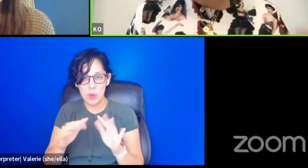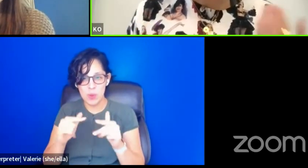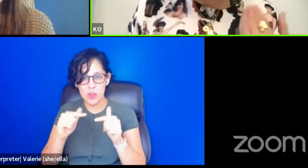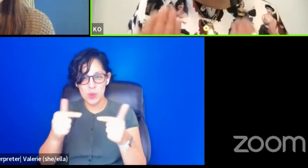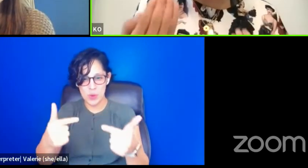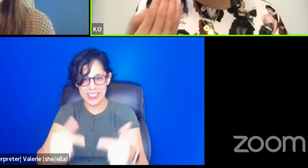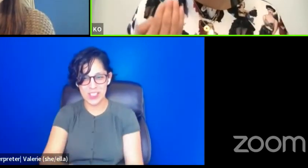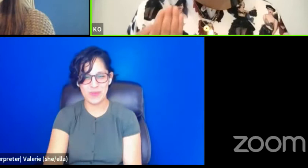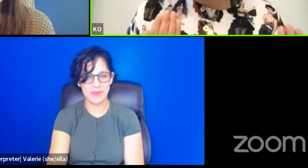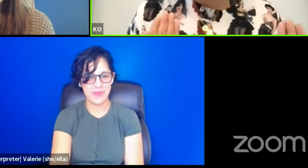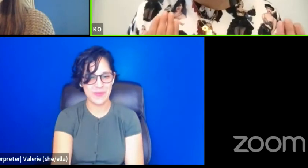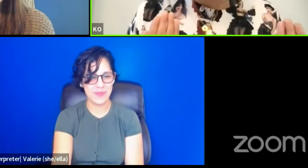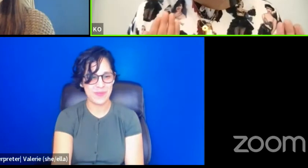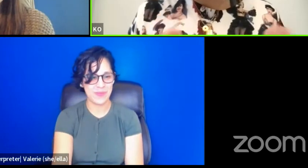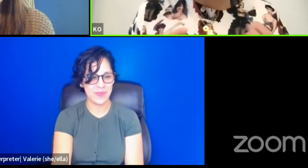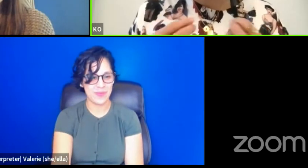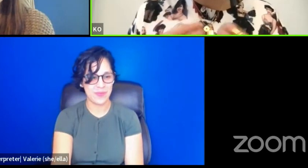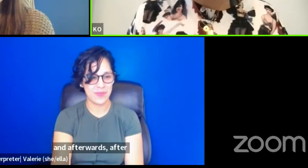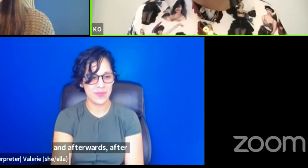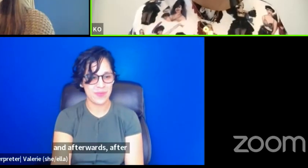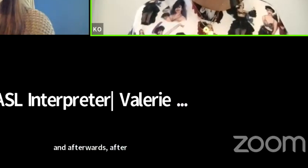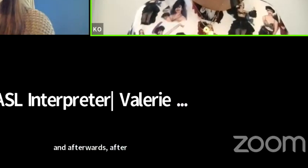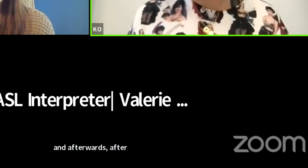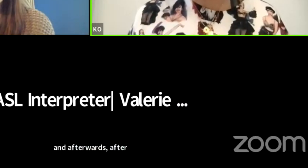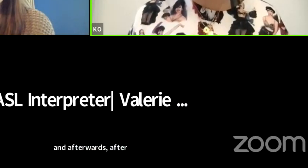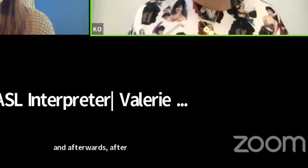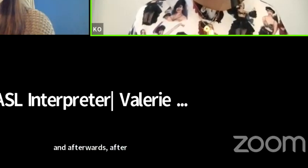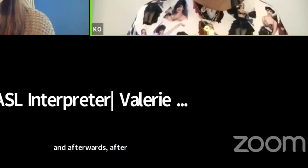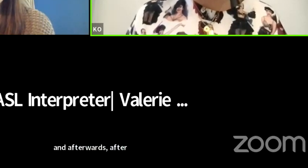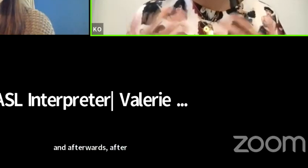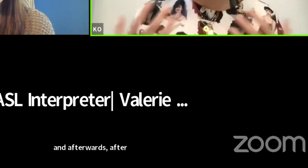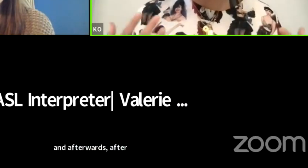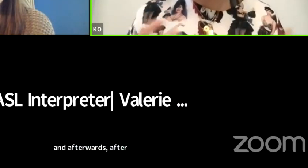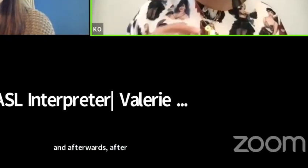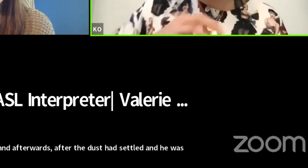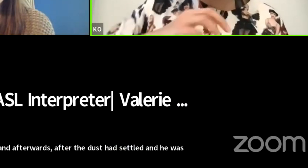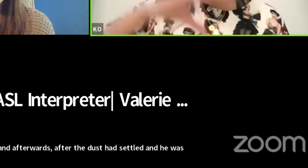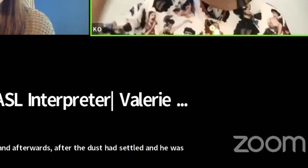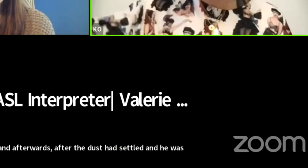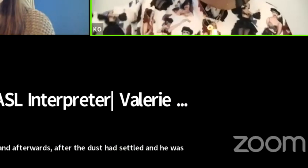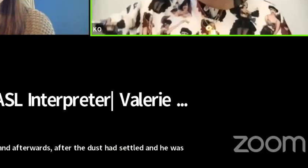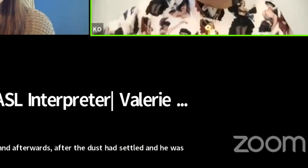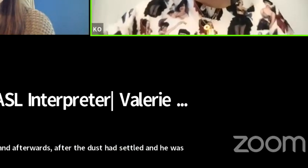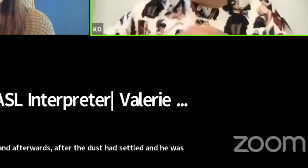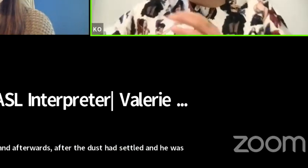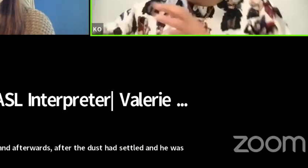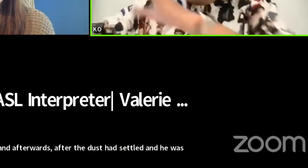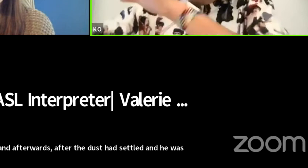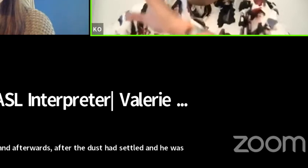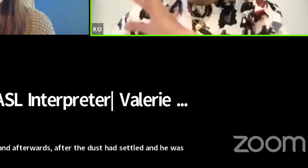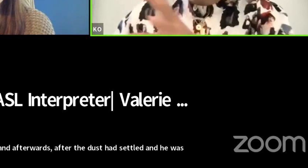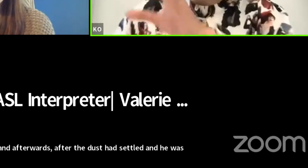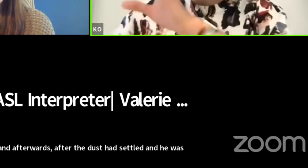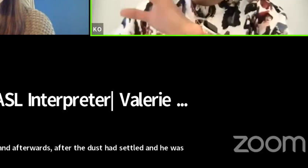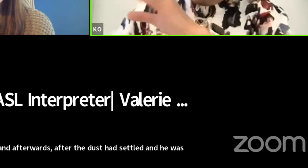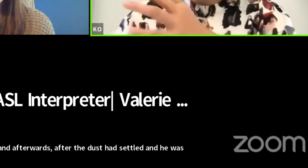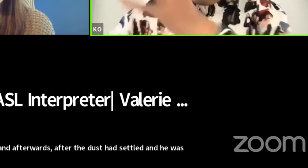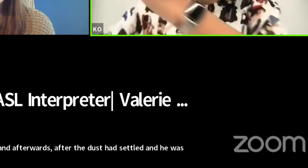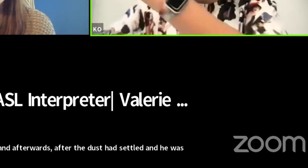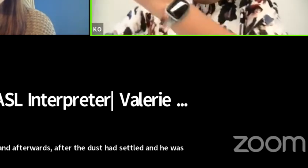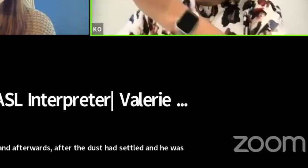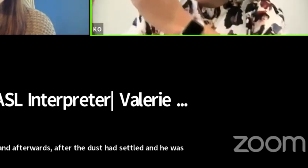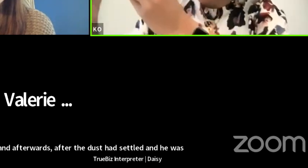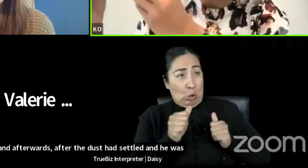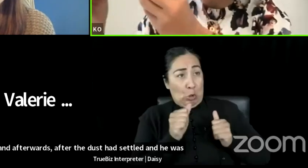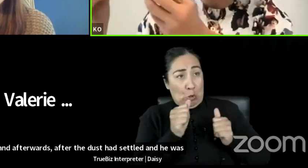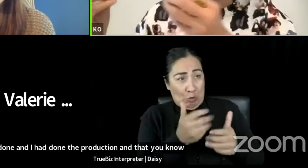and afterwards, after the dust had settled and it was done and I had done the production and that, you know, the show wrapped. And